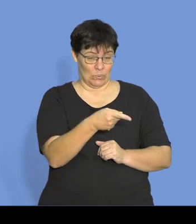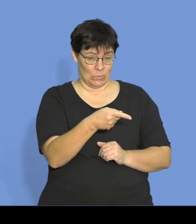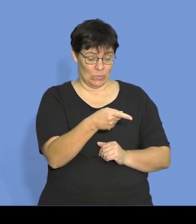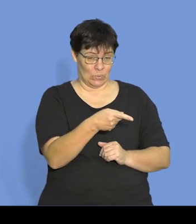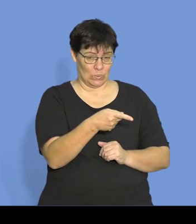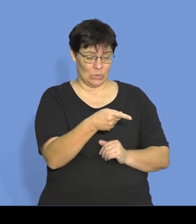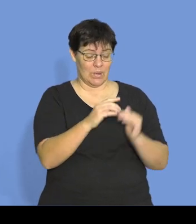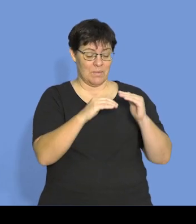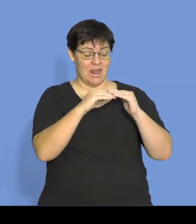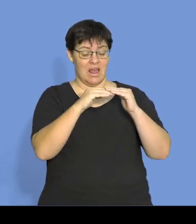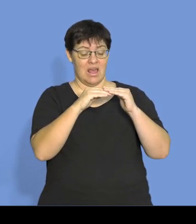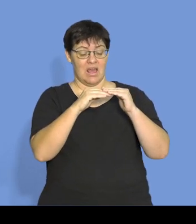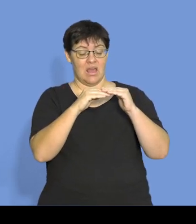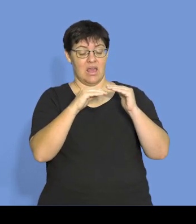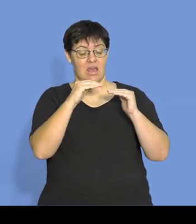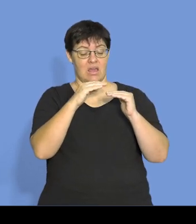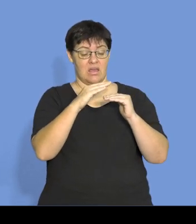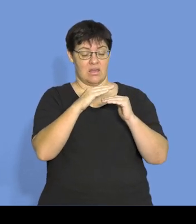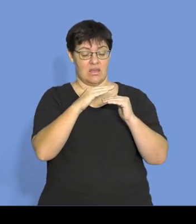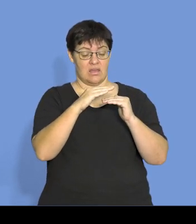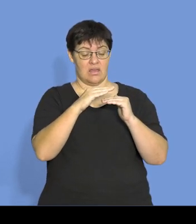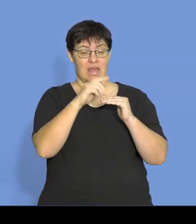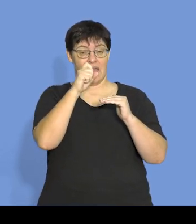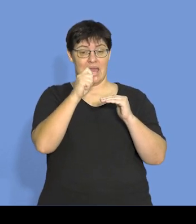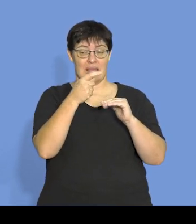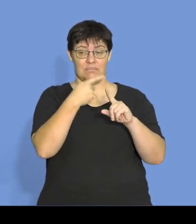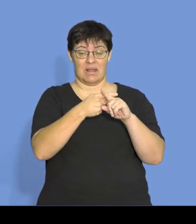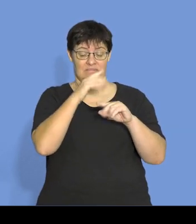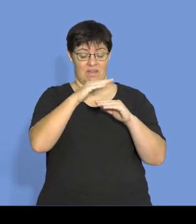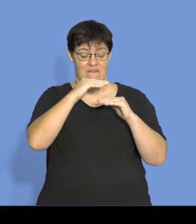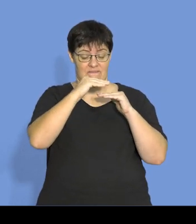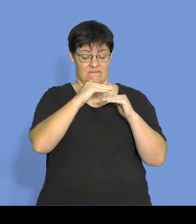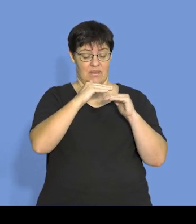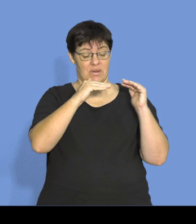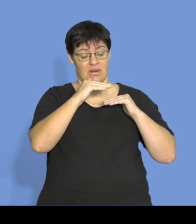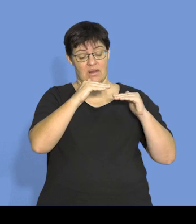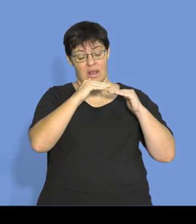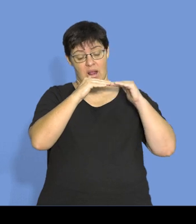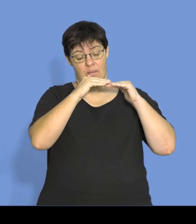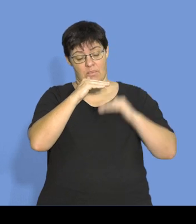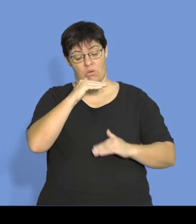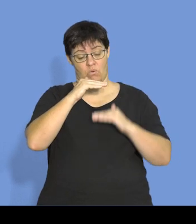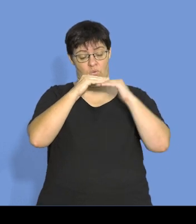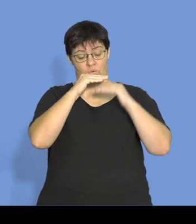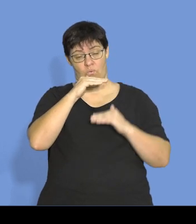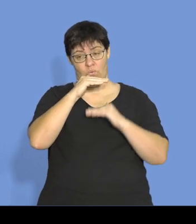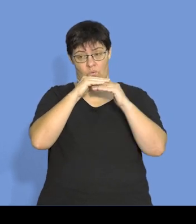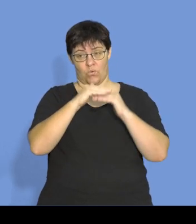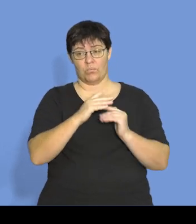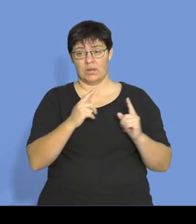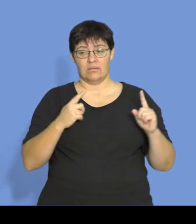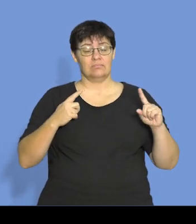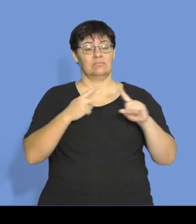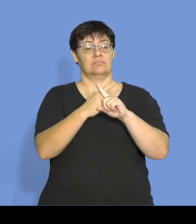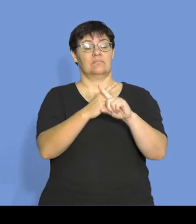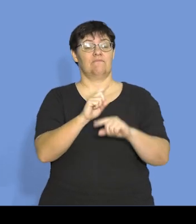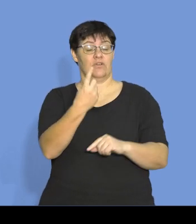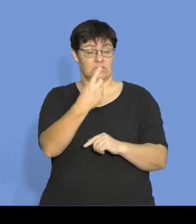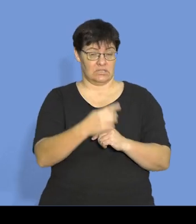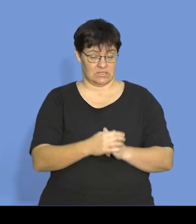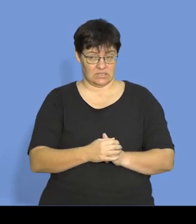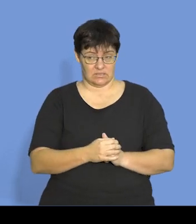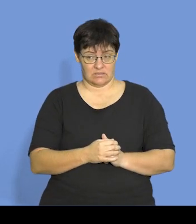blue graph is below the x plus 5 graph. Now we will look at where they are